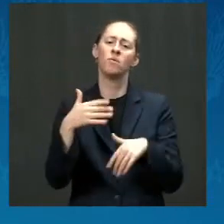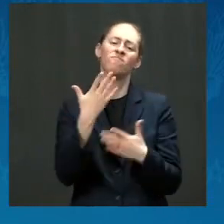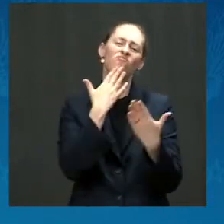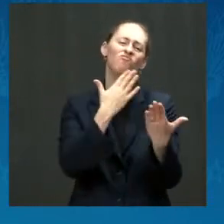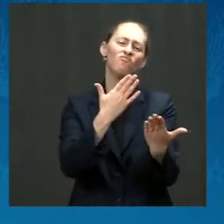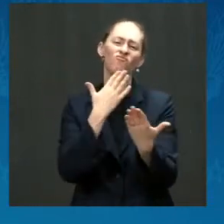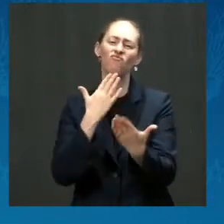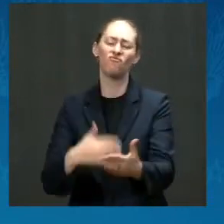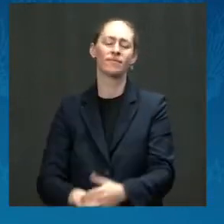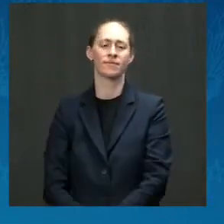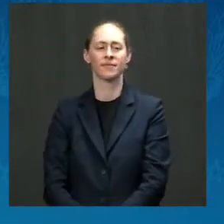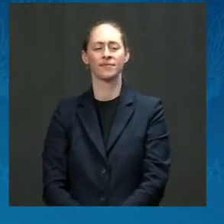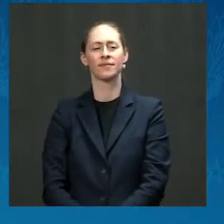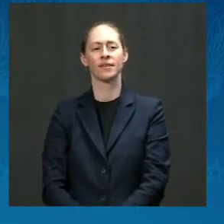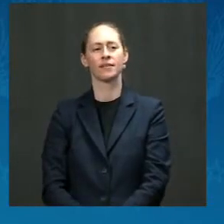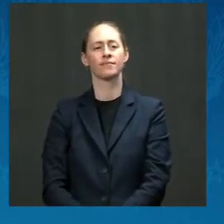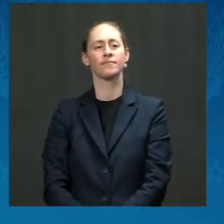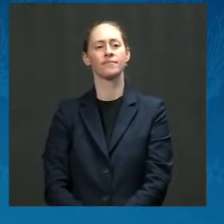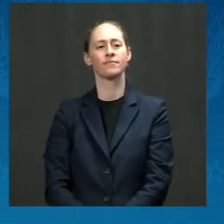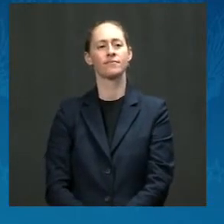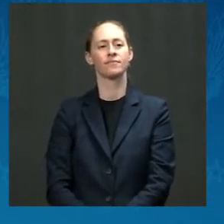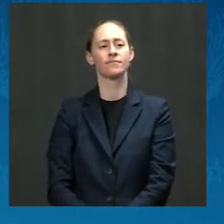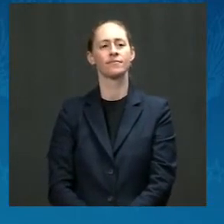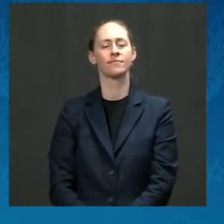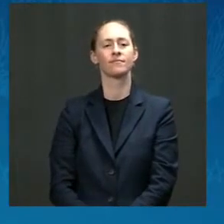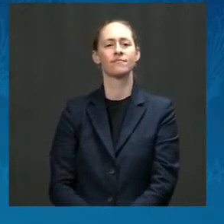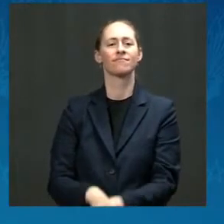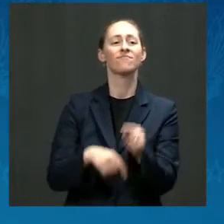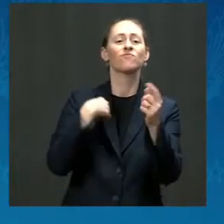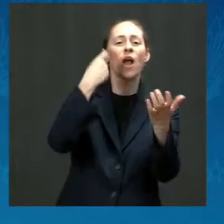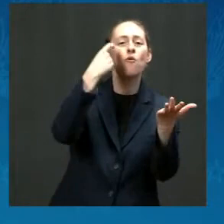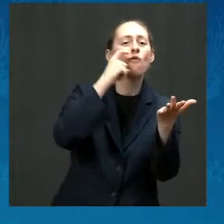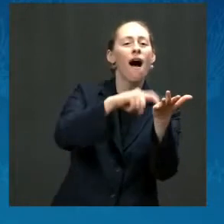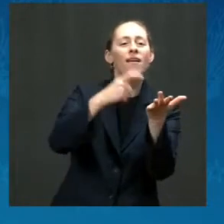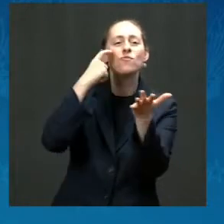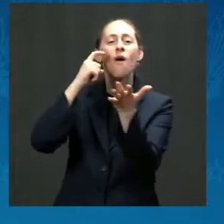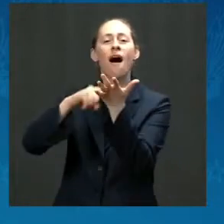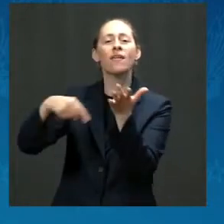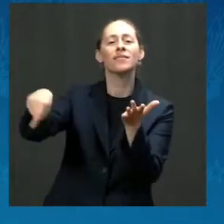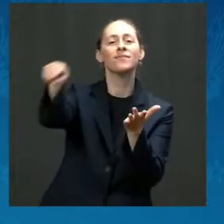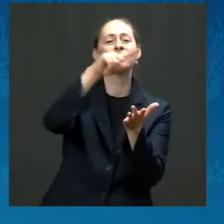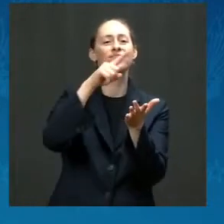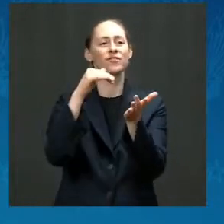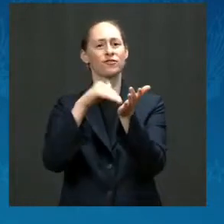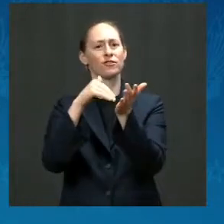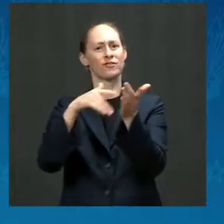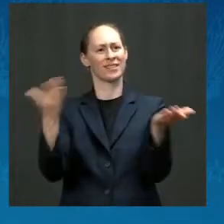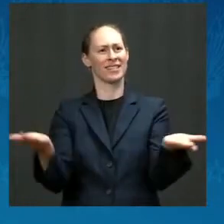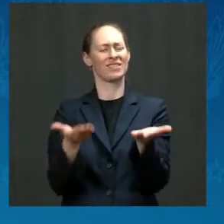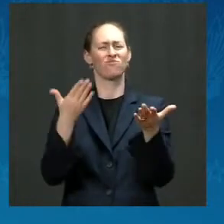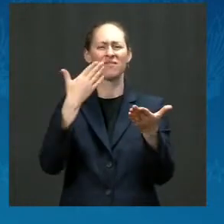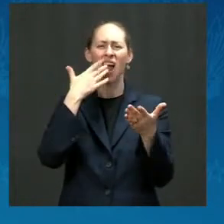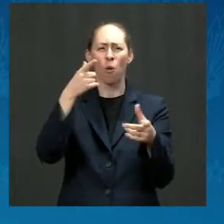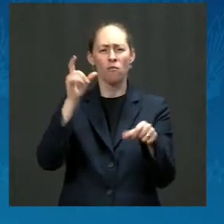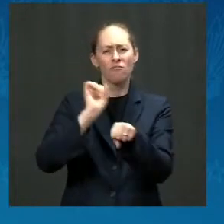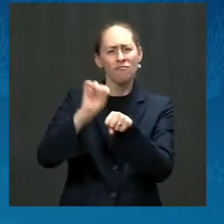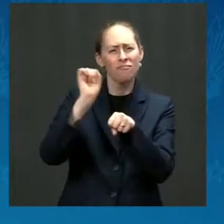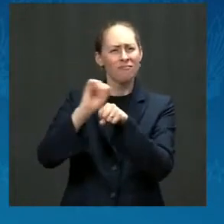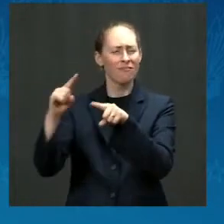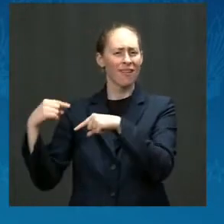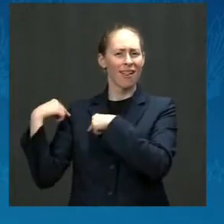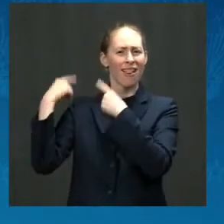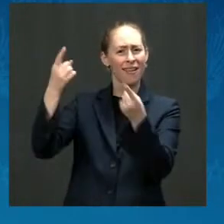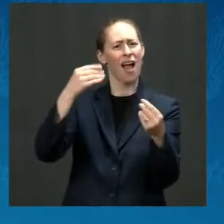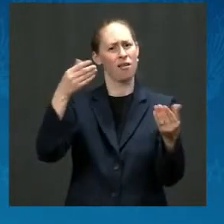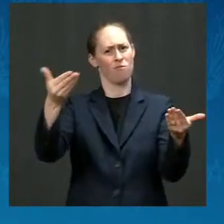Vincent Keene, Dr. Jessica Henderson-Boyd, thank you for all that you do, and thank you for welcoming us this morning. And on this